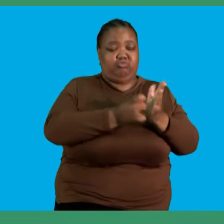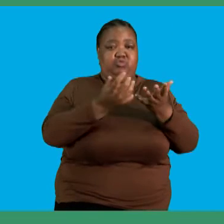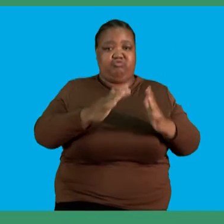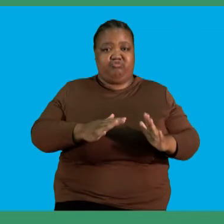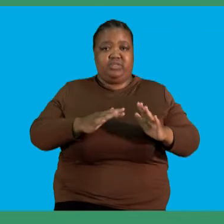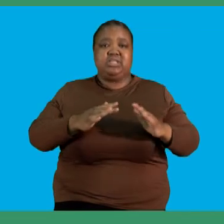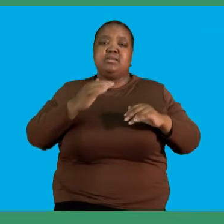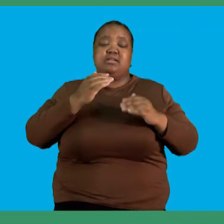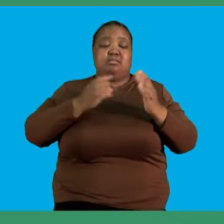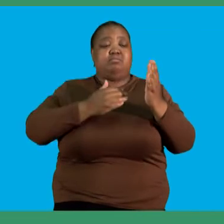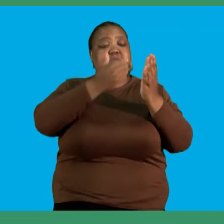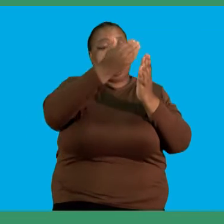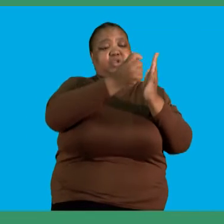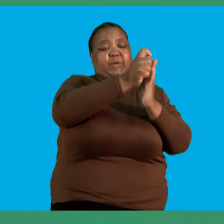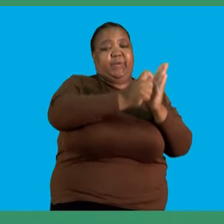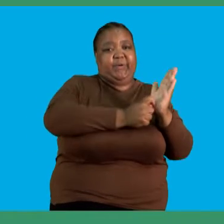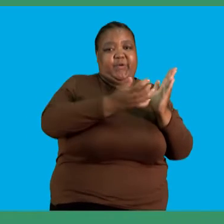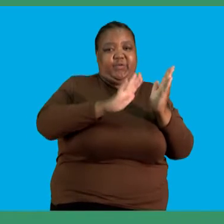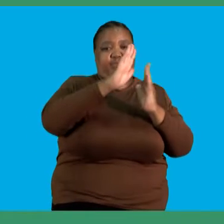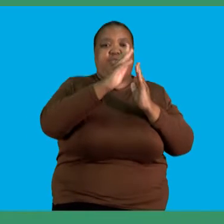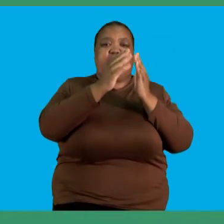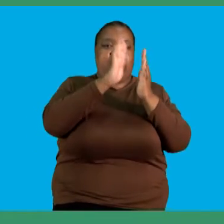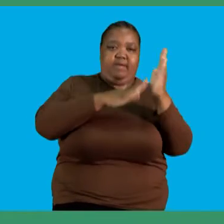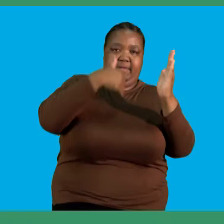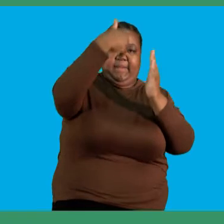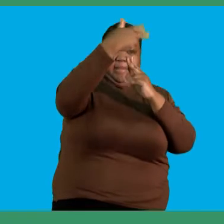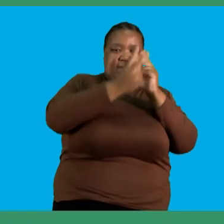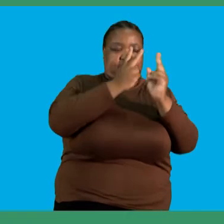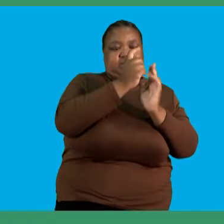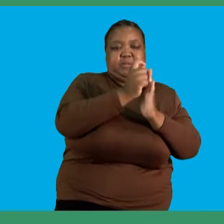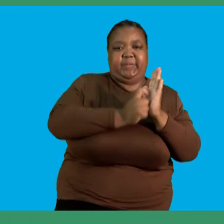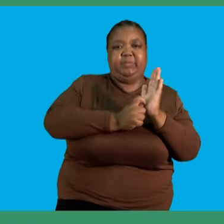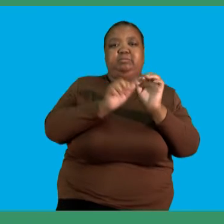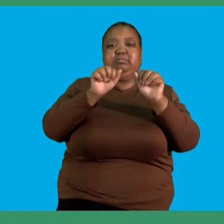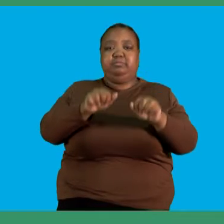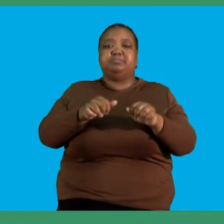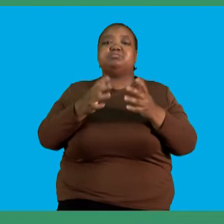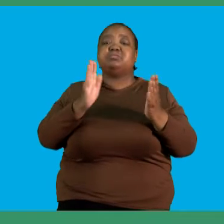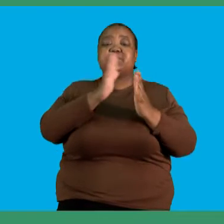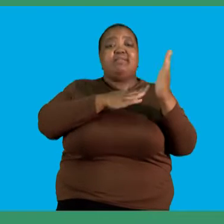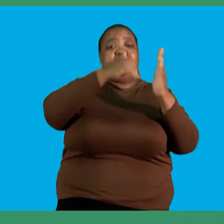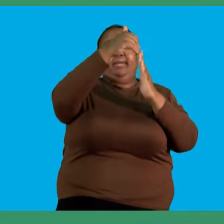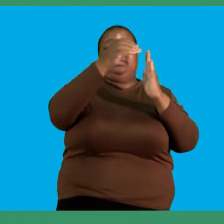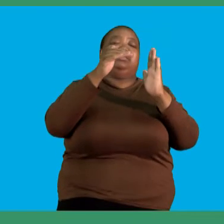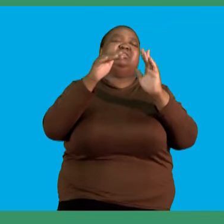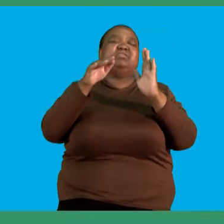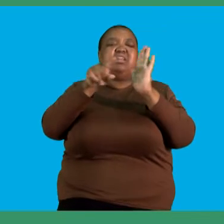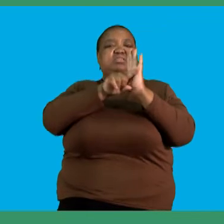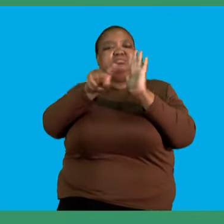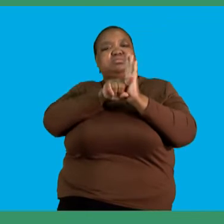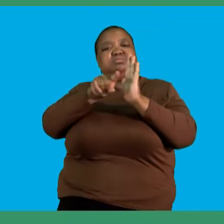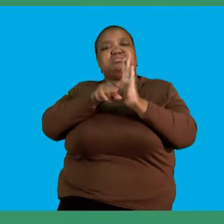we are out of space, we move to another page. Now let us look into another aspect. The negative now impact